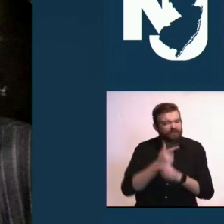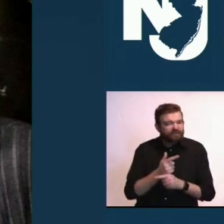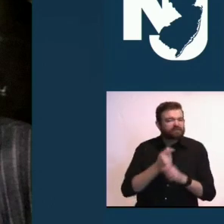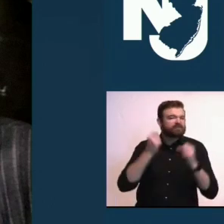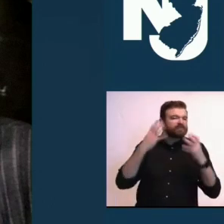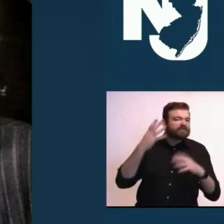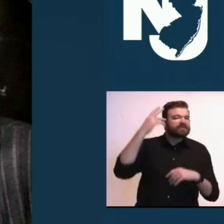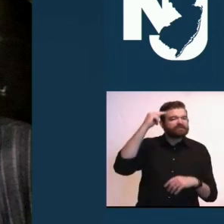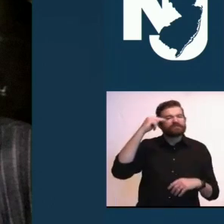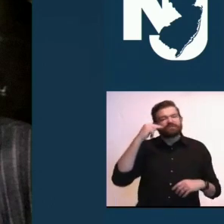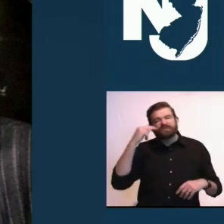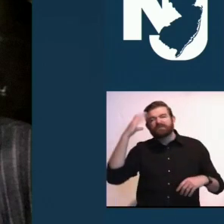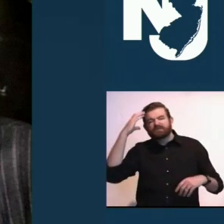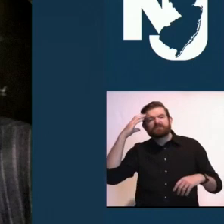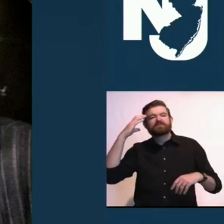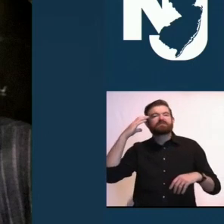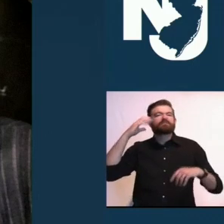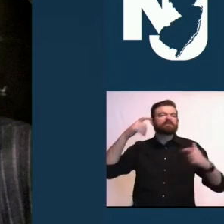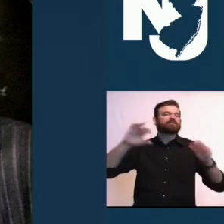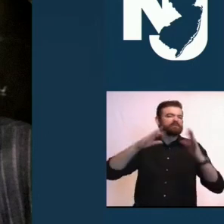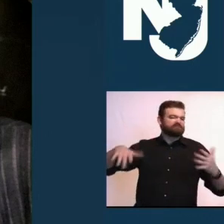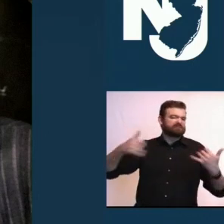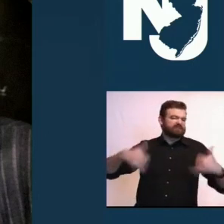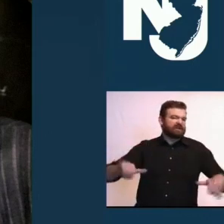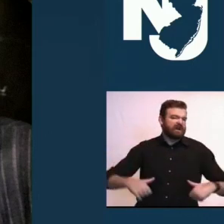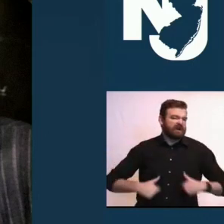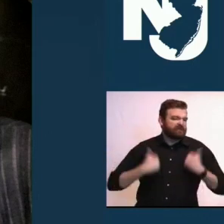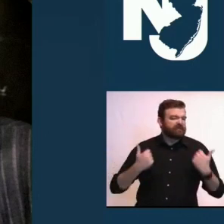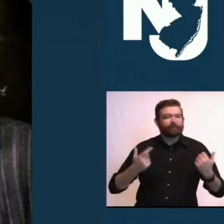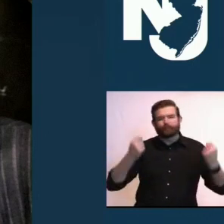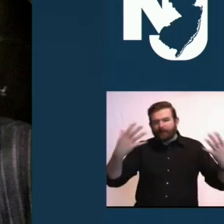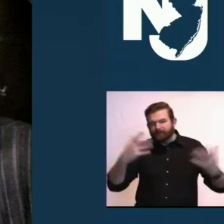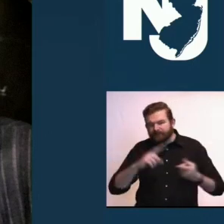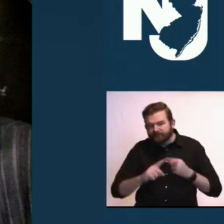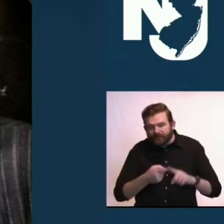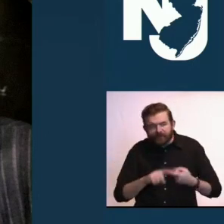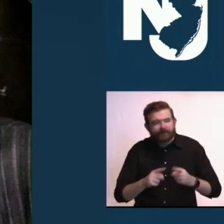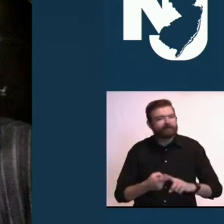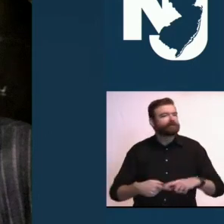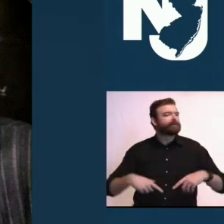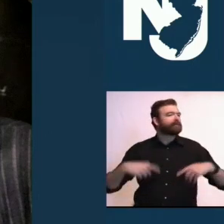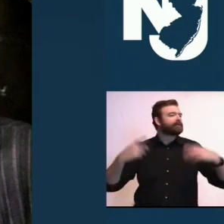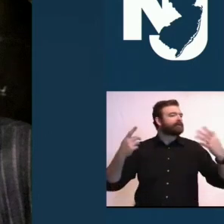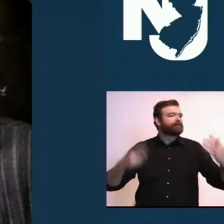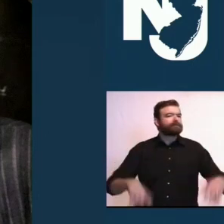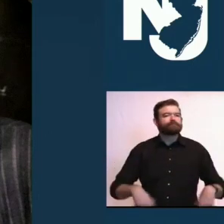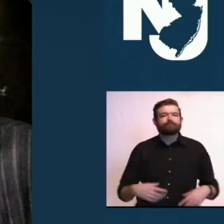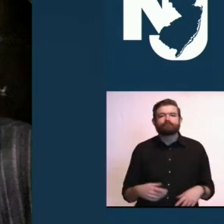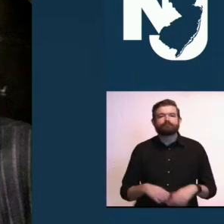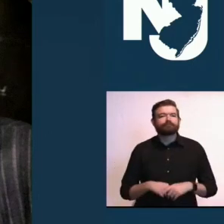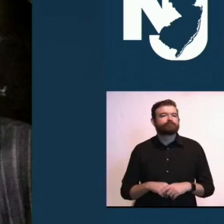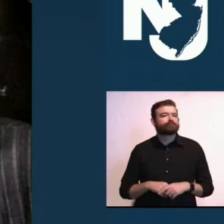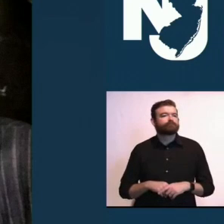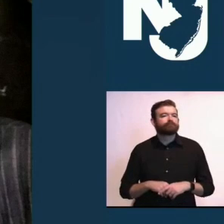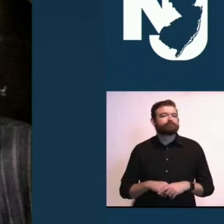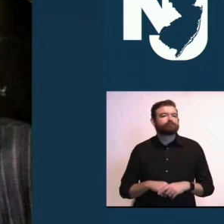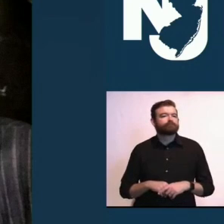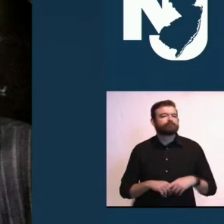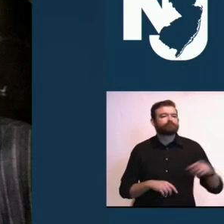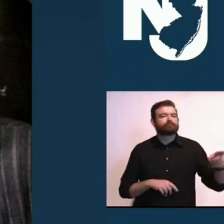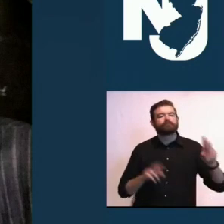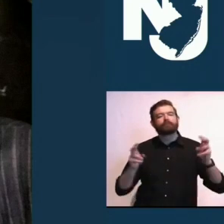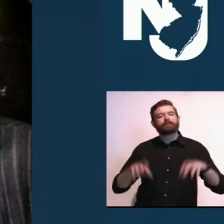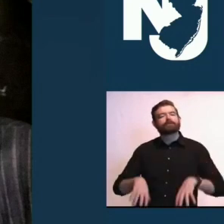other extended family, and many, many friends. And I mentioned many folks who she took under her wing, and Sonia mentioned to me that one